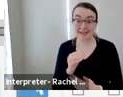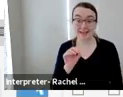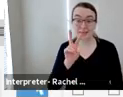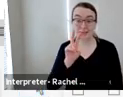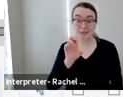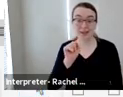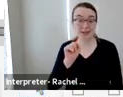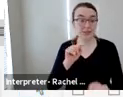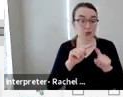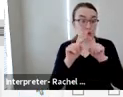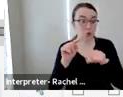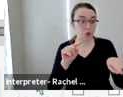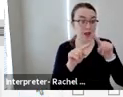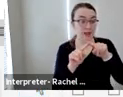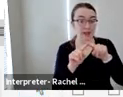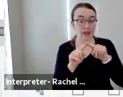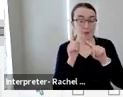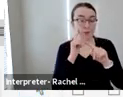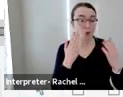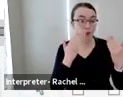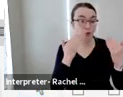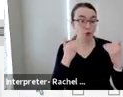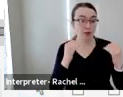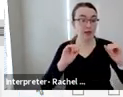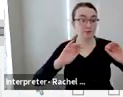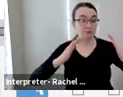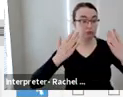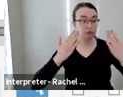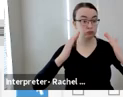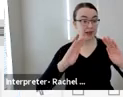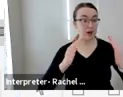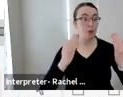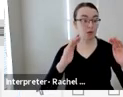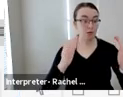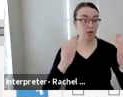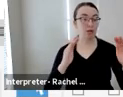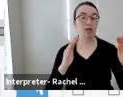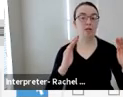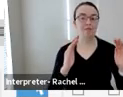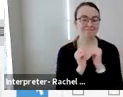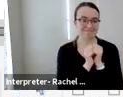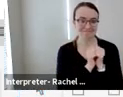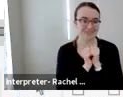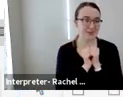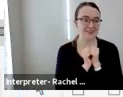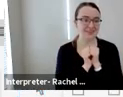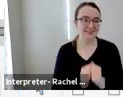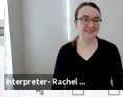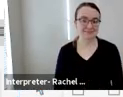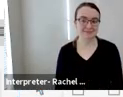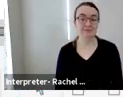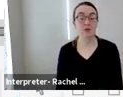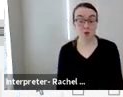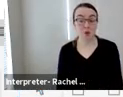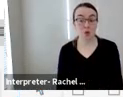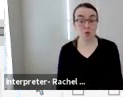array for my cooling system also articulates in unison, right? So